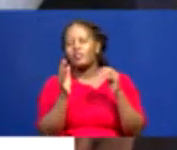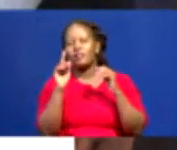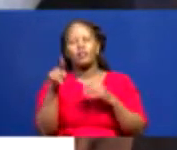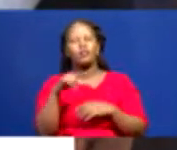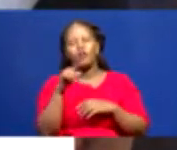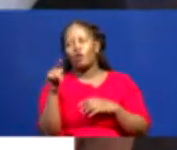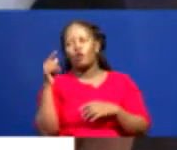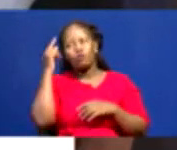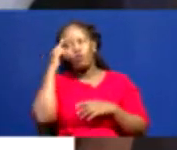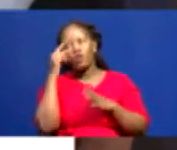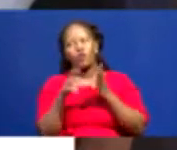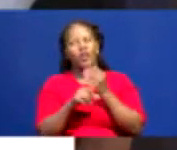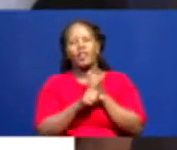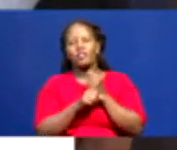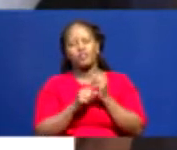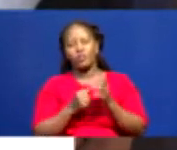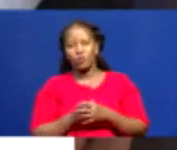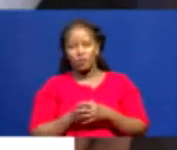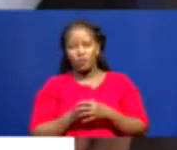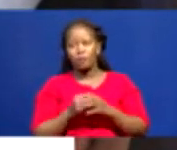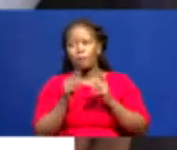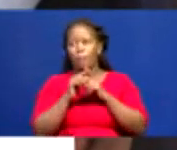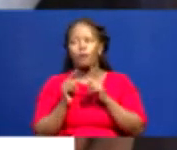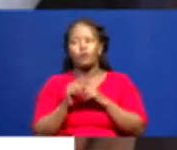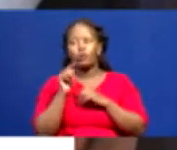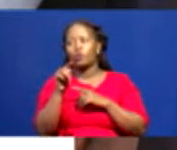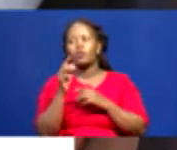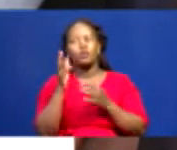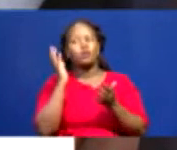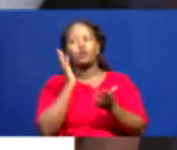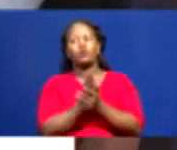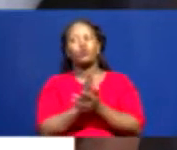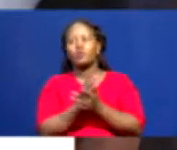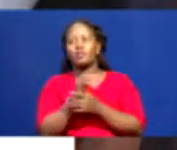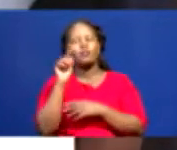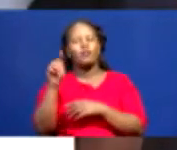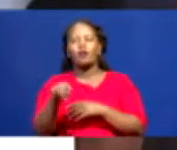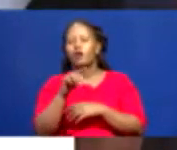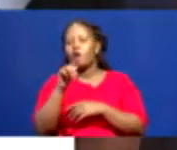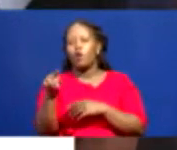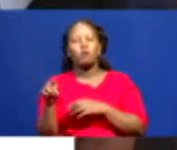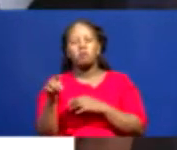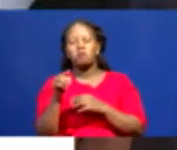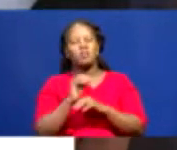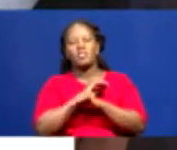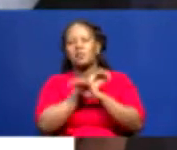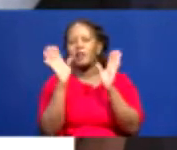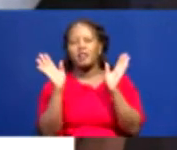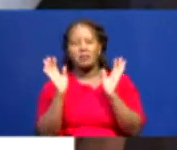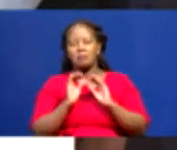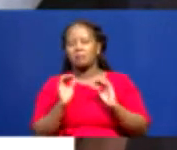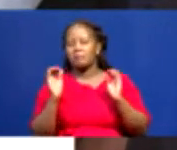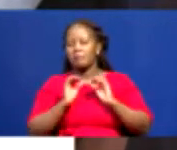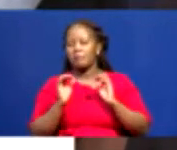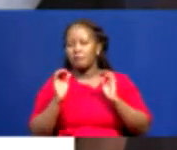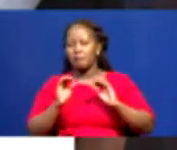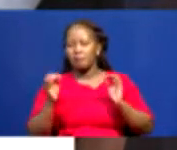for an organization of such stature. That is really a high level of inefficiency and